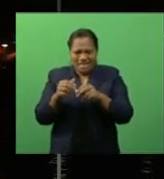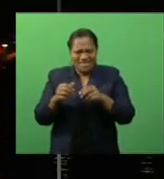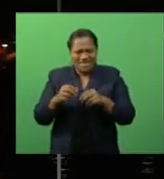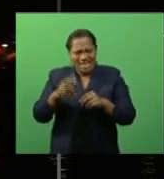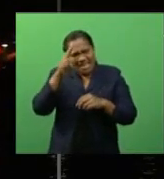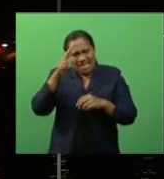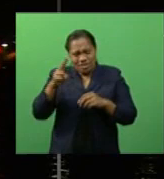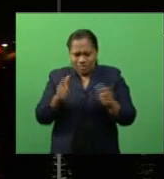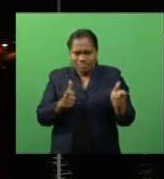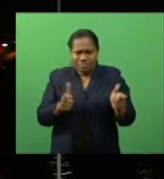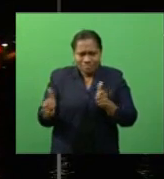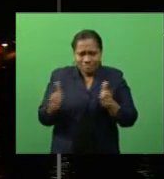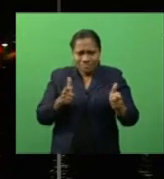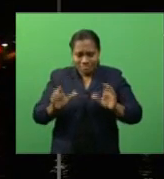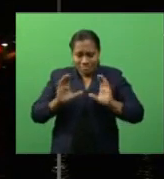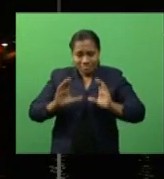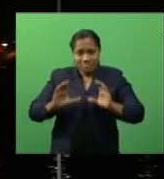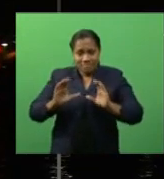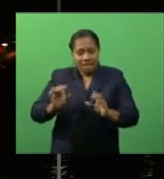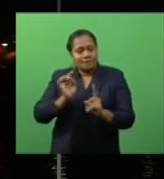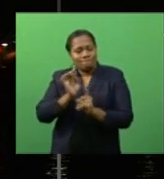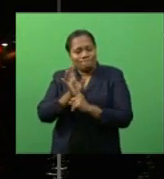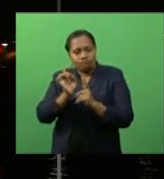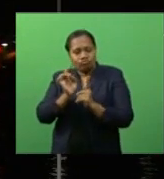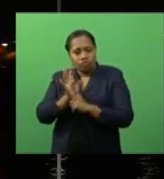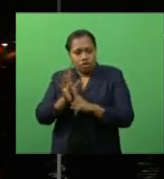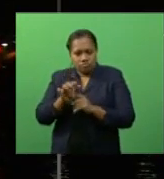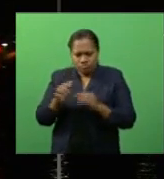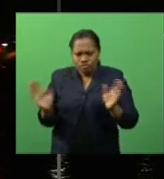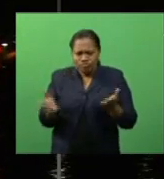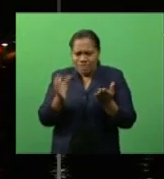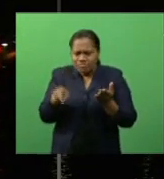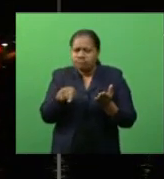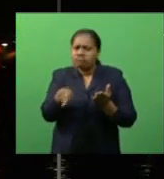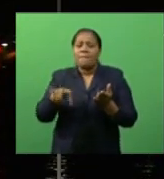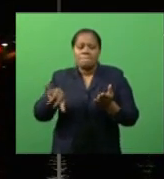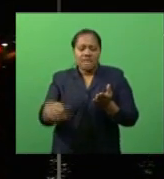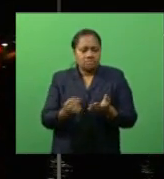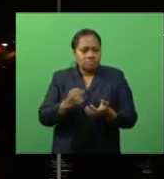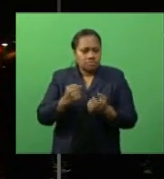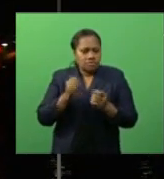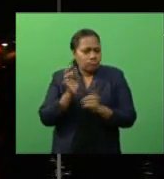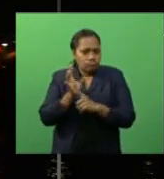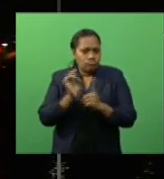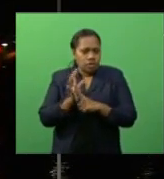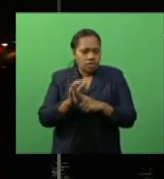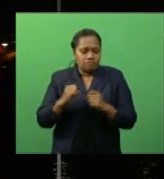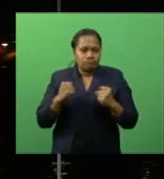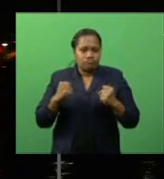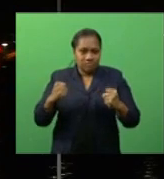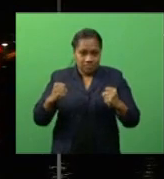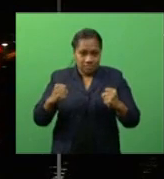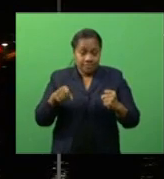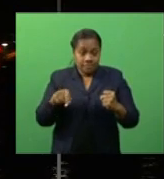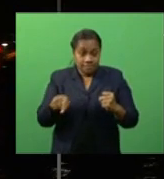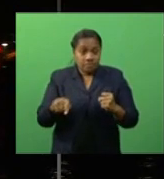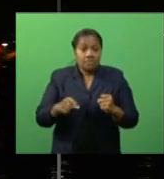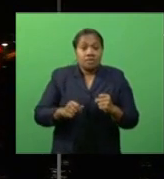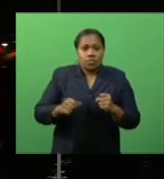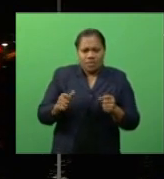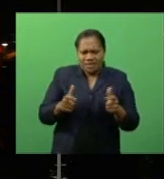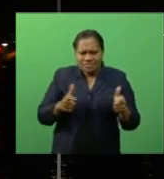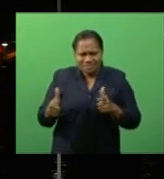Baber has stressed the importance of players maintaining fitness during this period. With the remainder of the HSBC 7 series to be